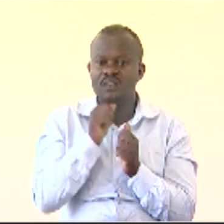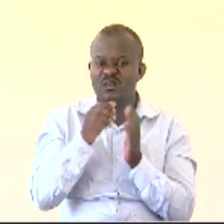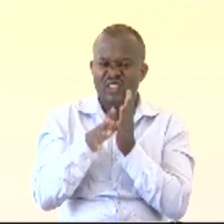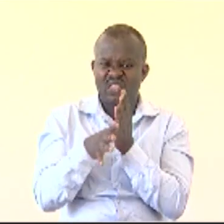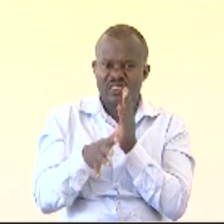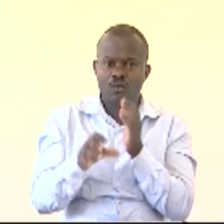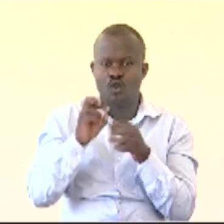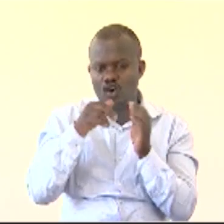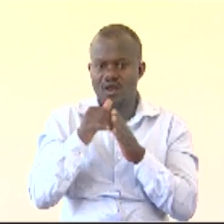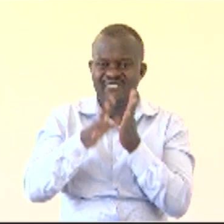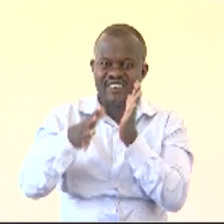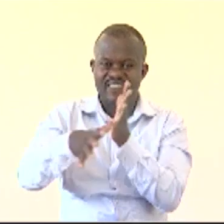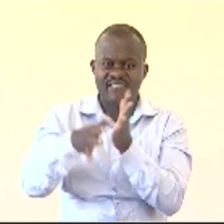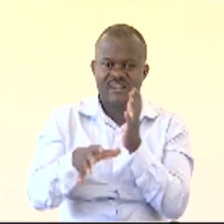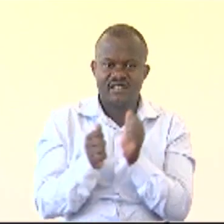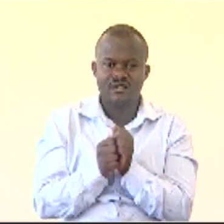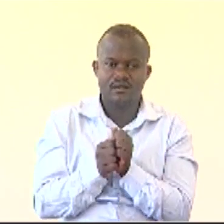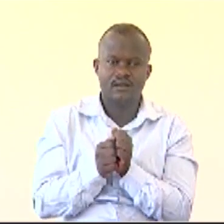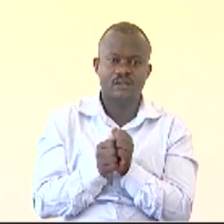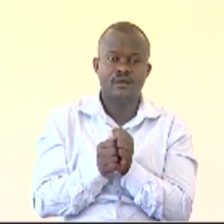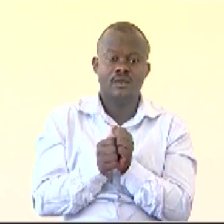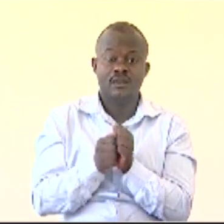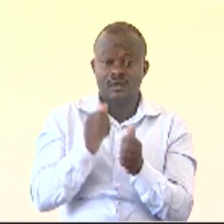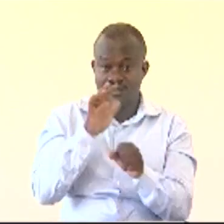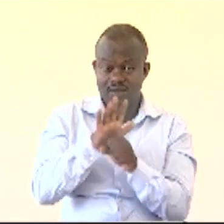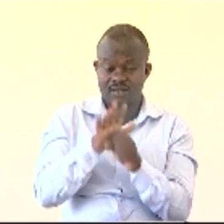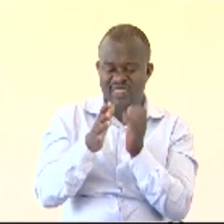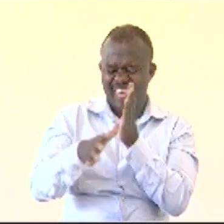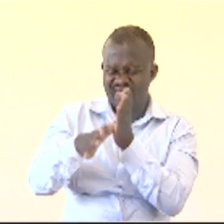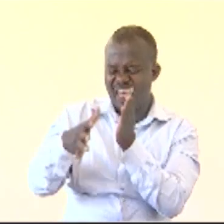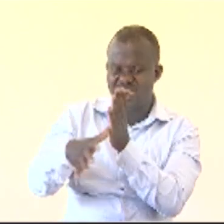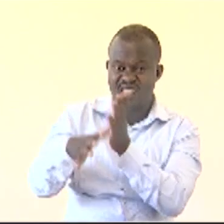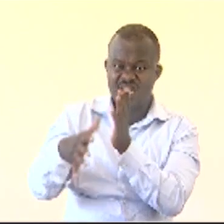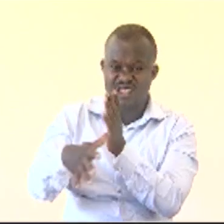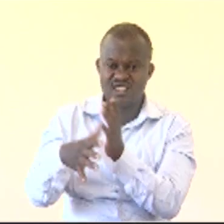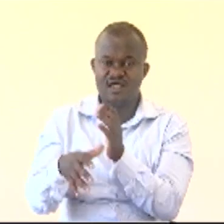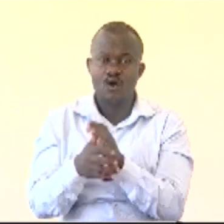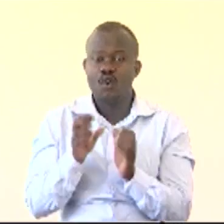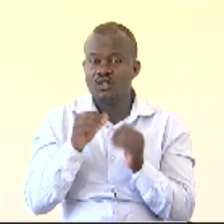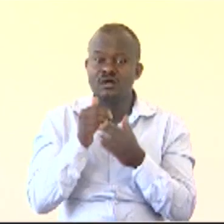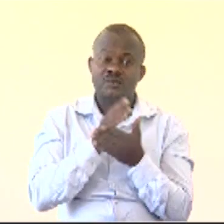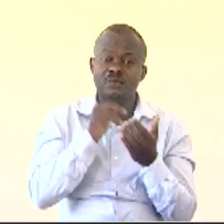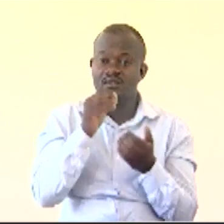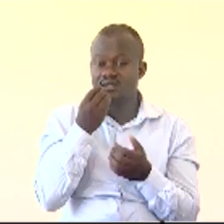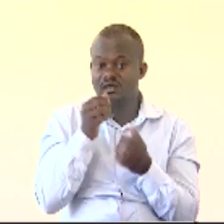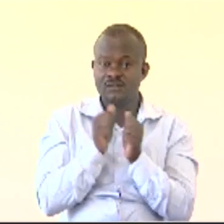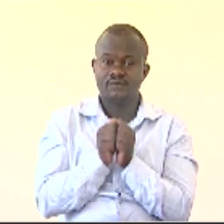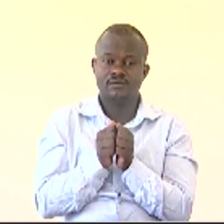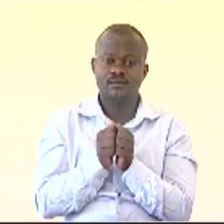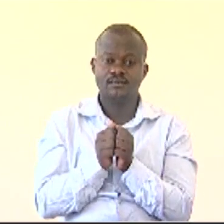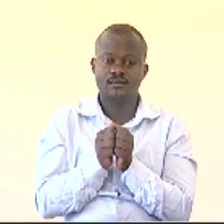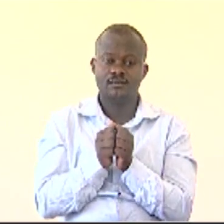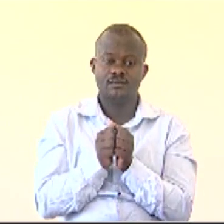diarrhea. Constipation occurs more often than diarrhea in adults. illness varies from